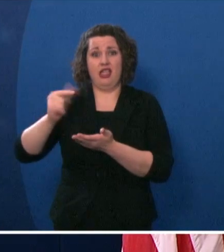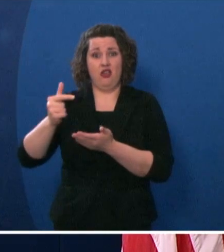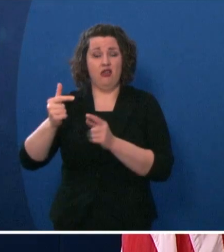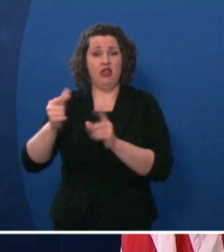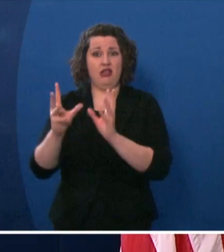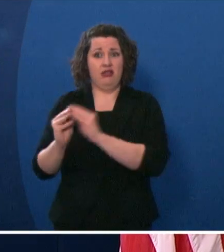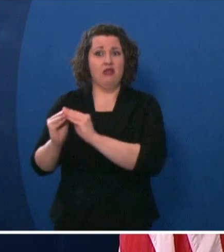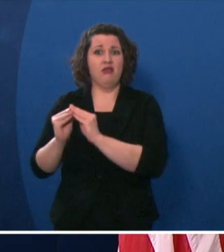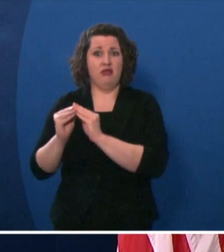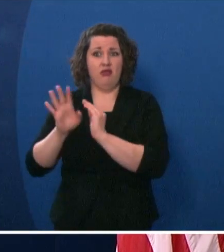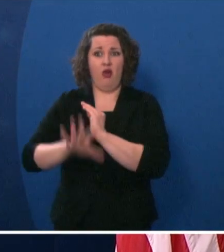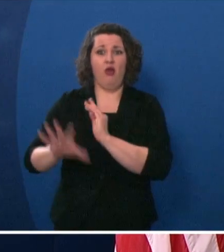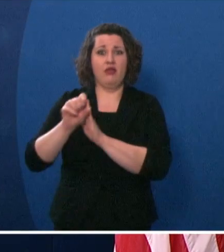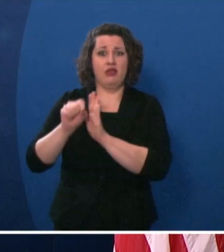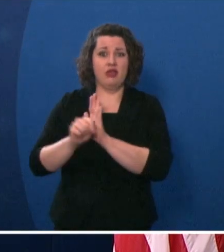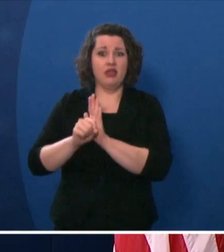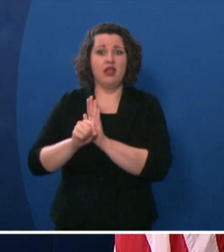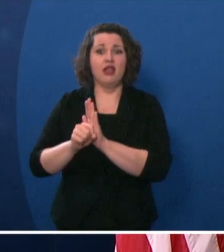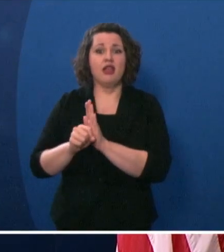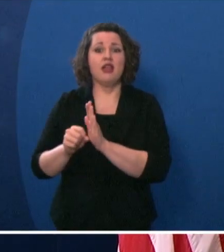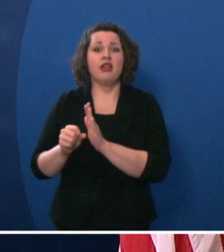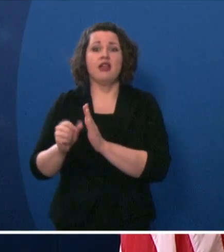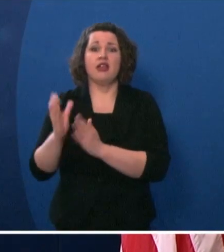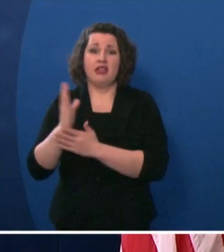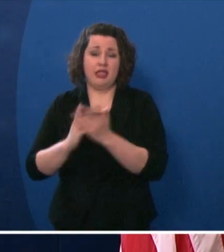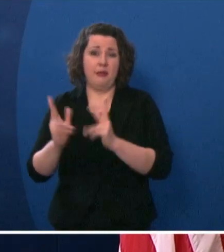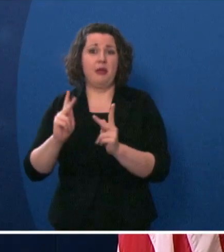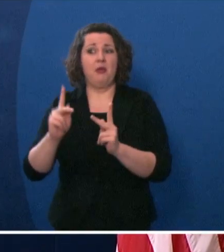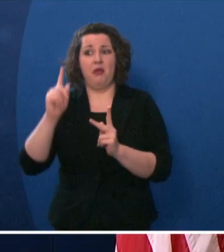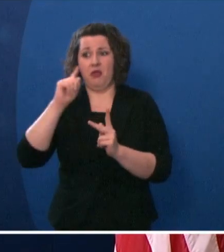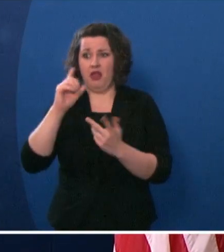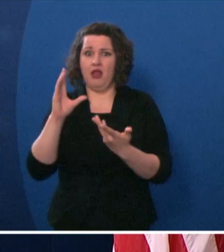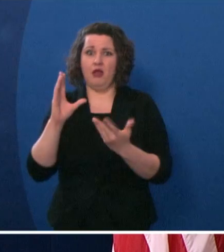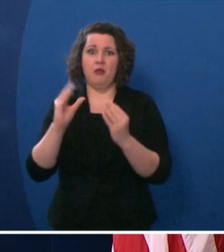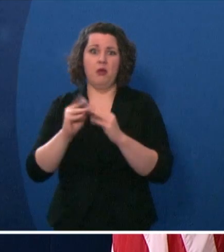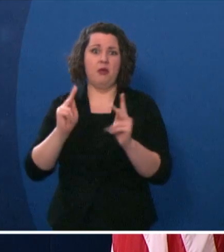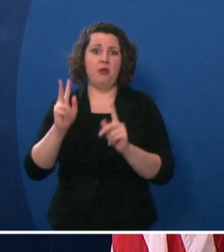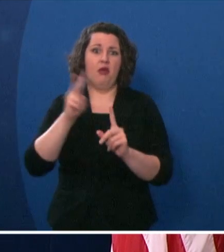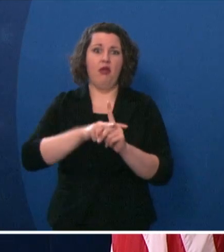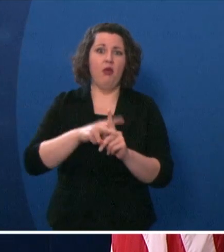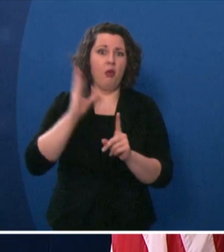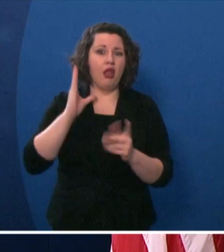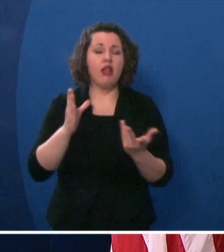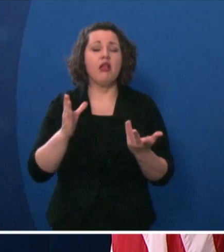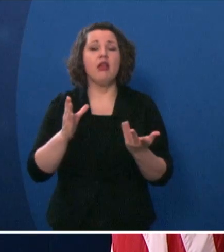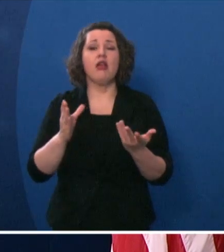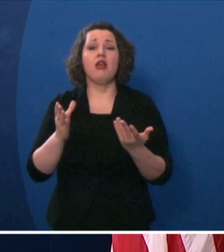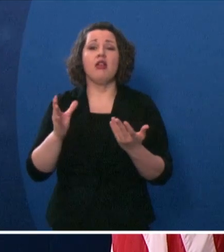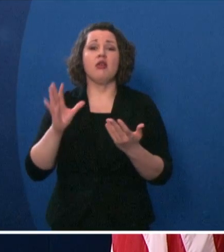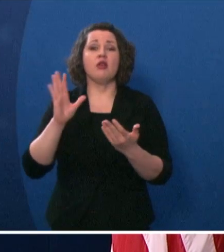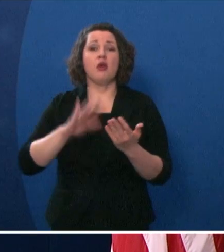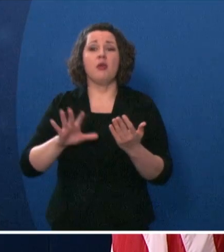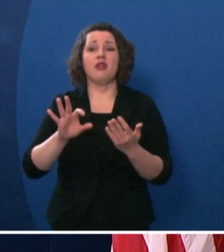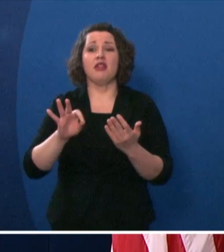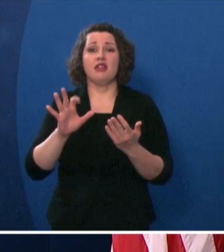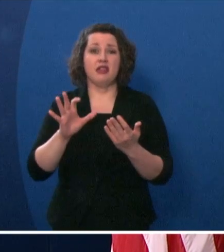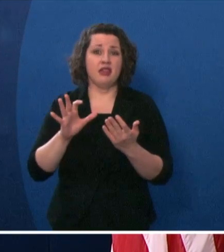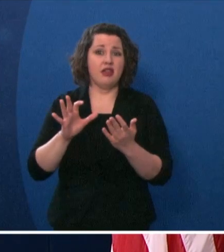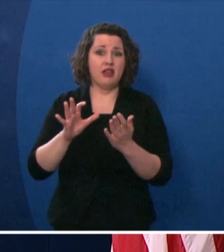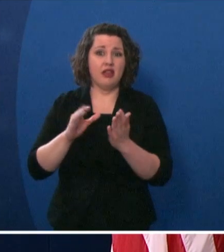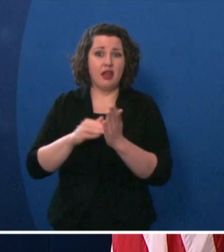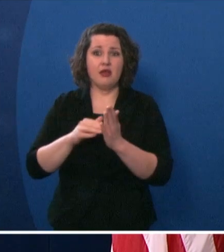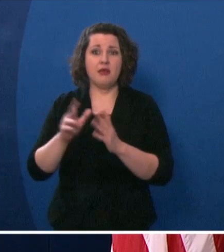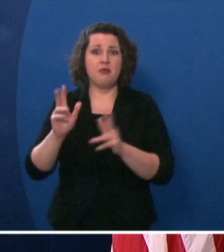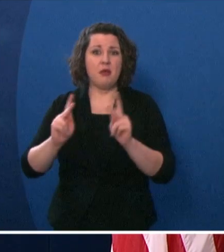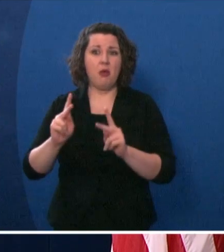moratorium. And some people we've talked expect there could be more filed. And as of last week, there were nearly 190,000 people on unemployment.